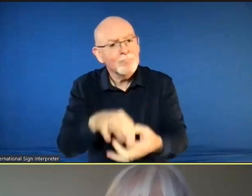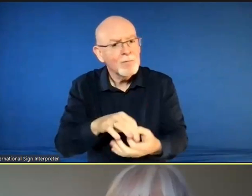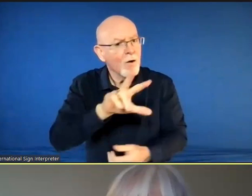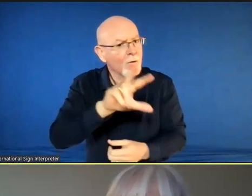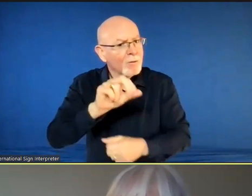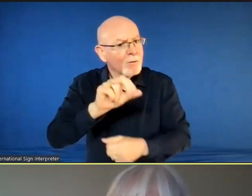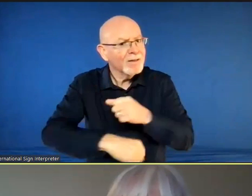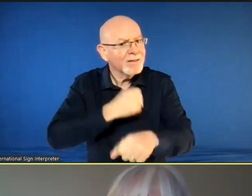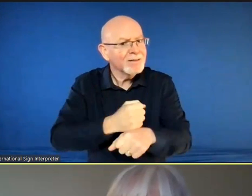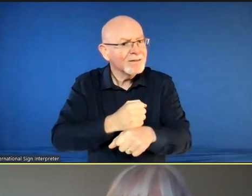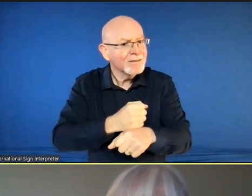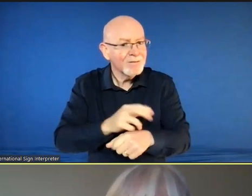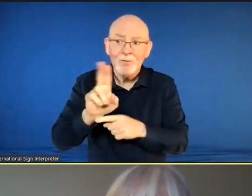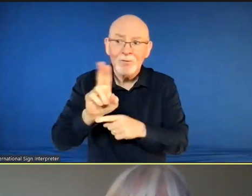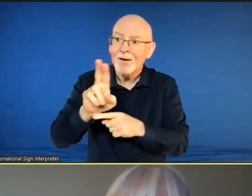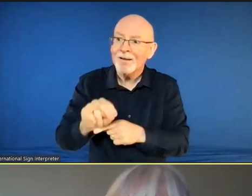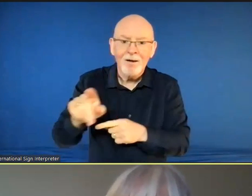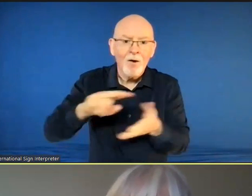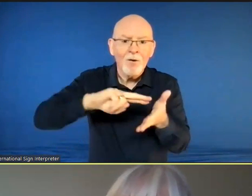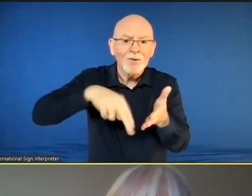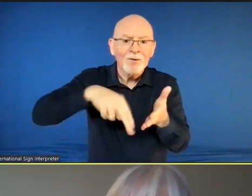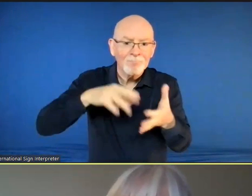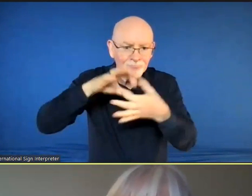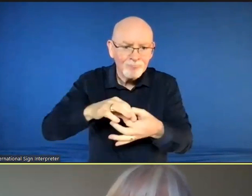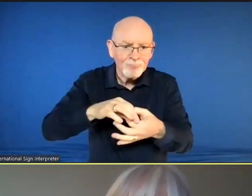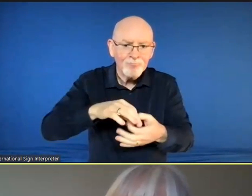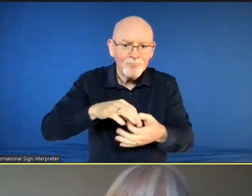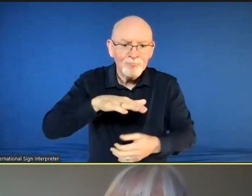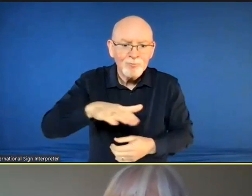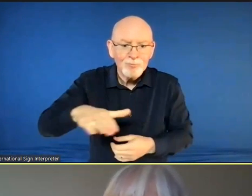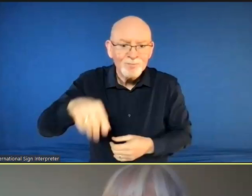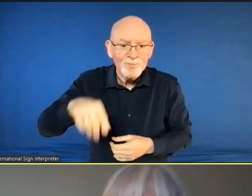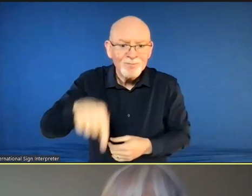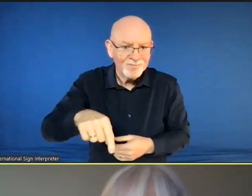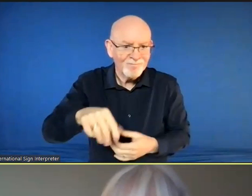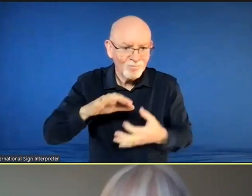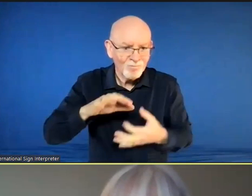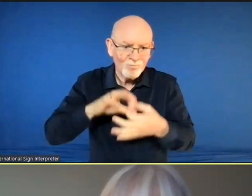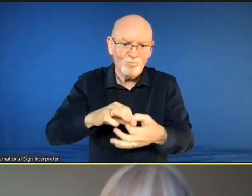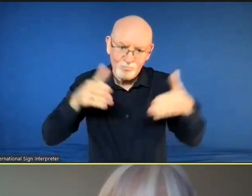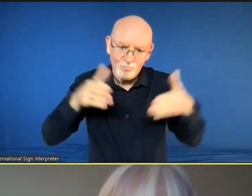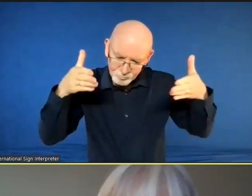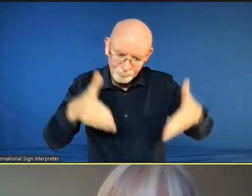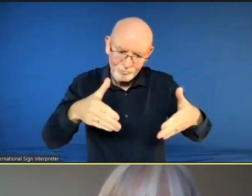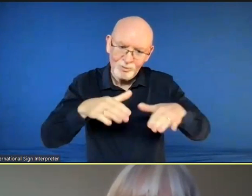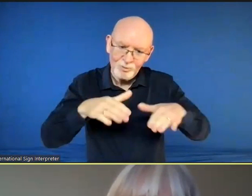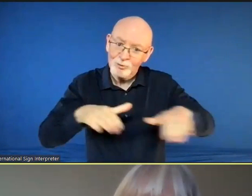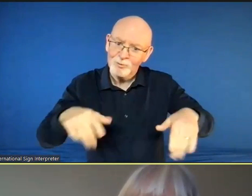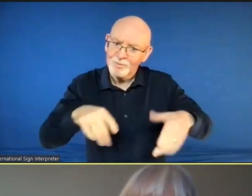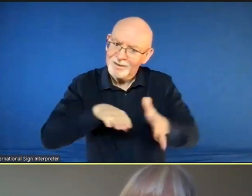development. And it was also just over 25 years since the Salamanca Statement had